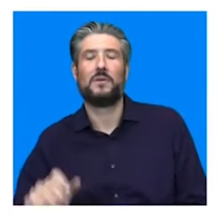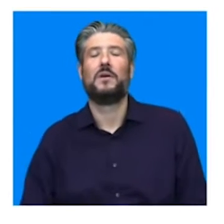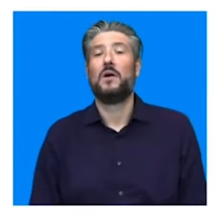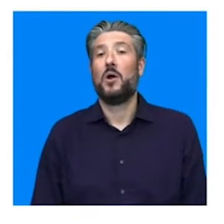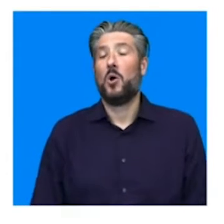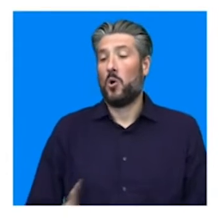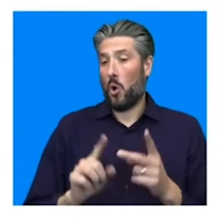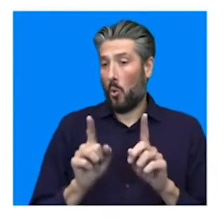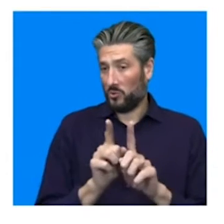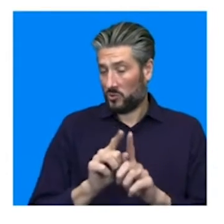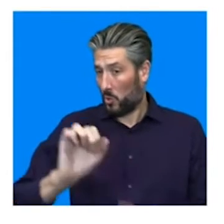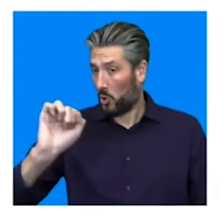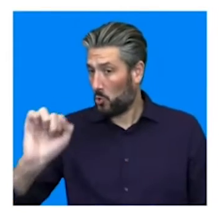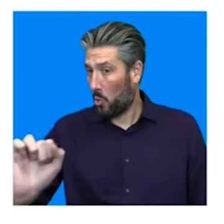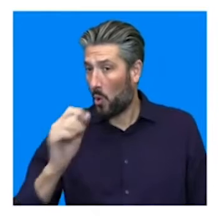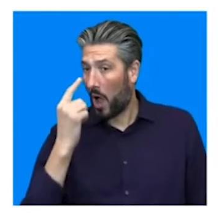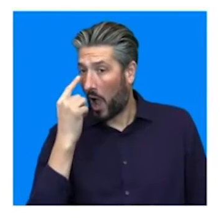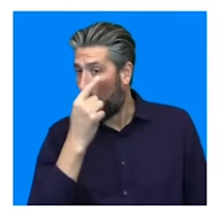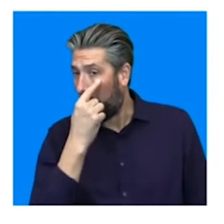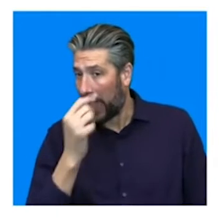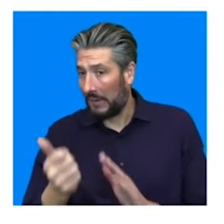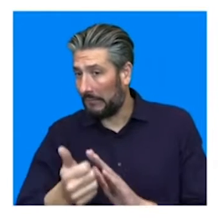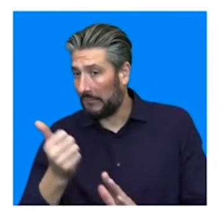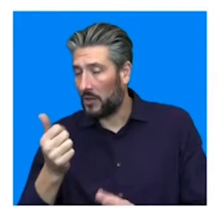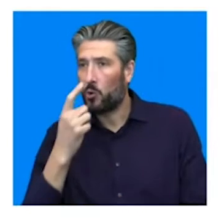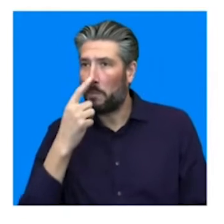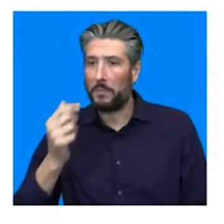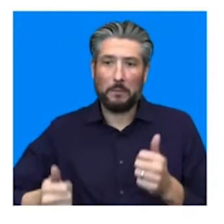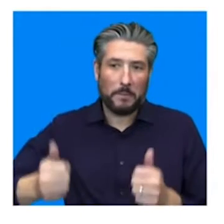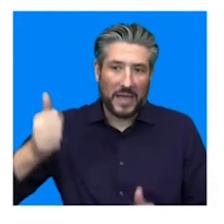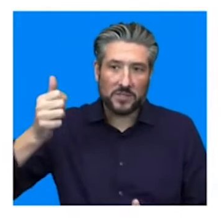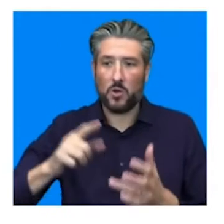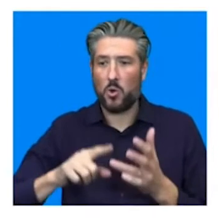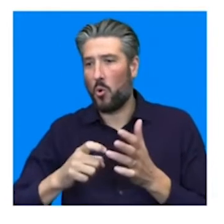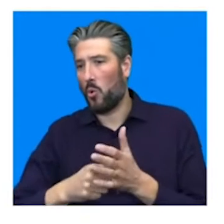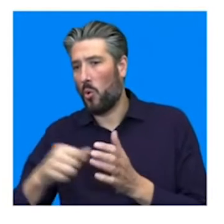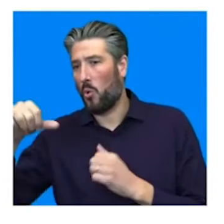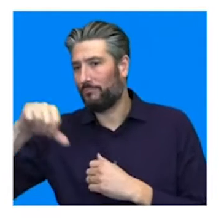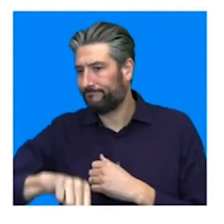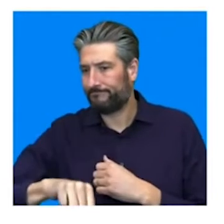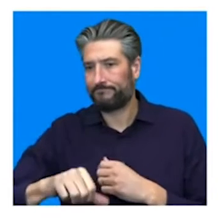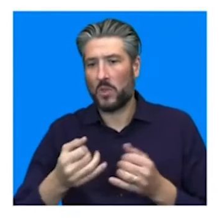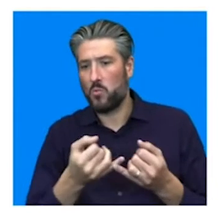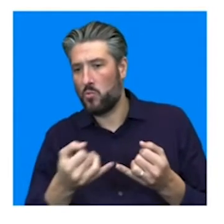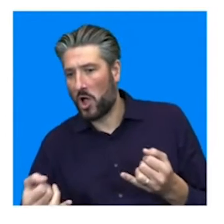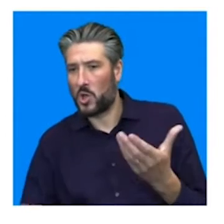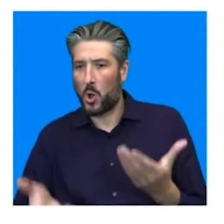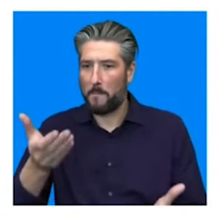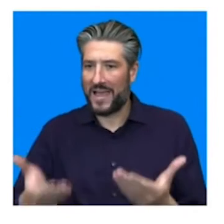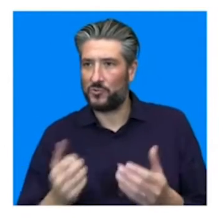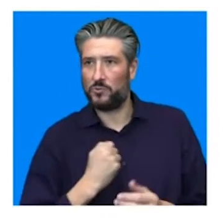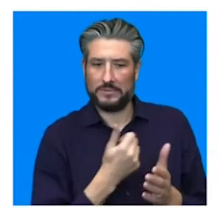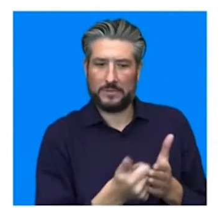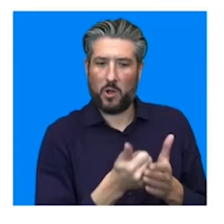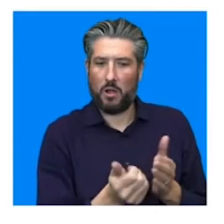your eyesight ability may or may not be better or worse than sort of typical library users. So